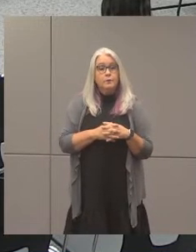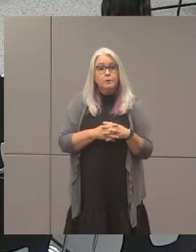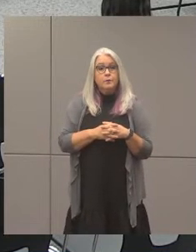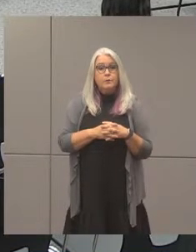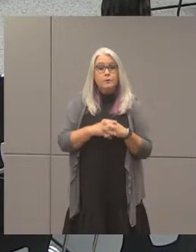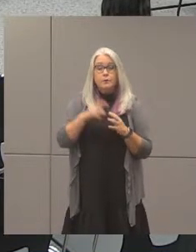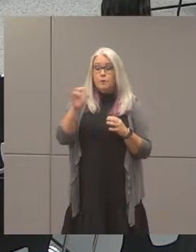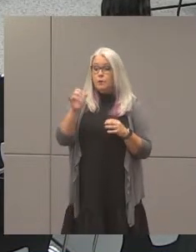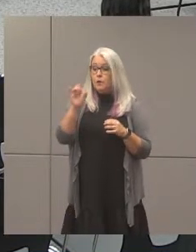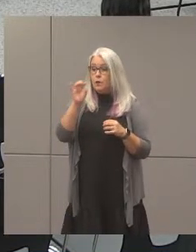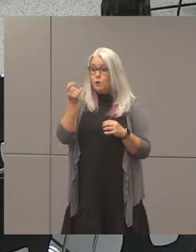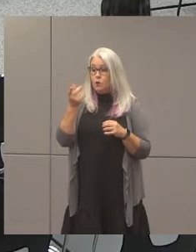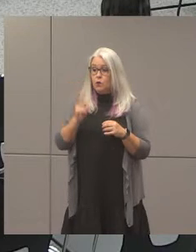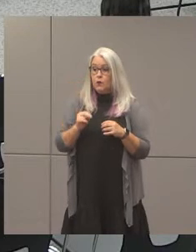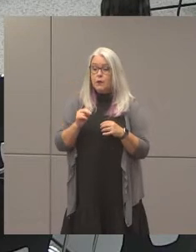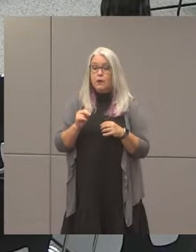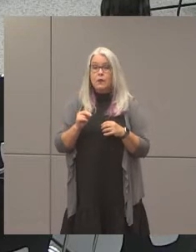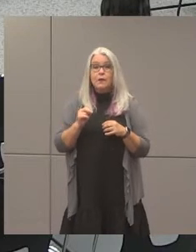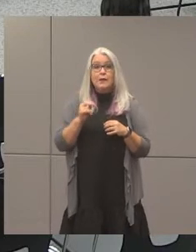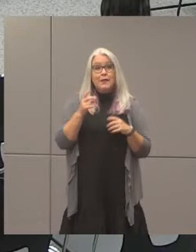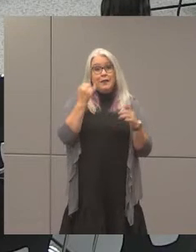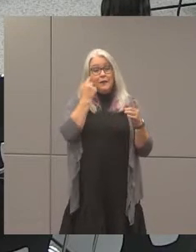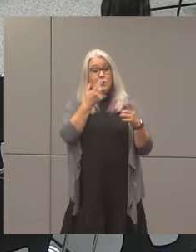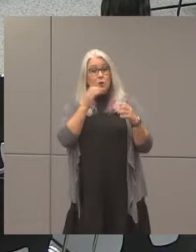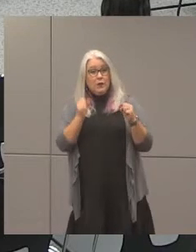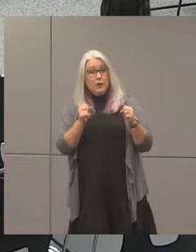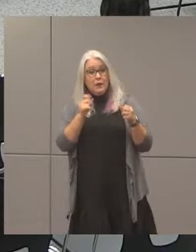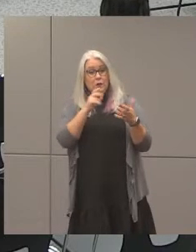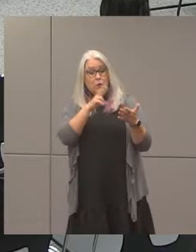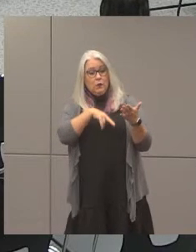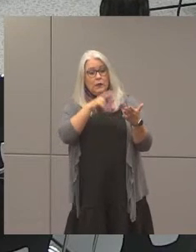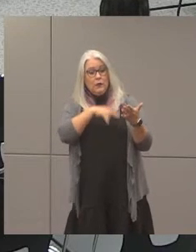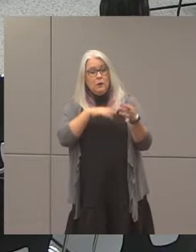Jordan, the complete motion, now, could you read that?